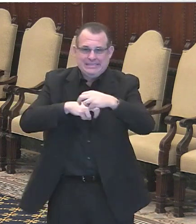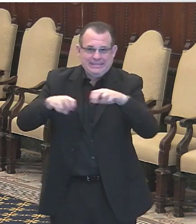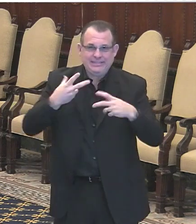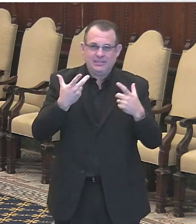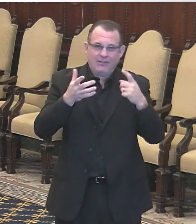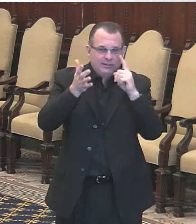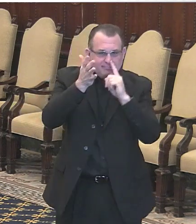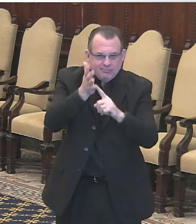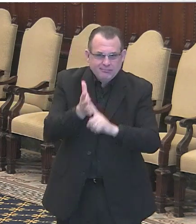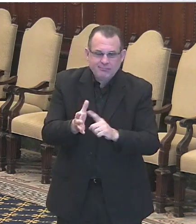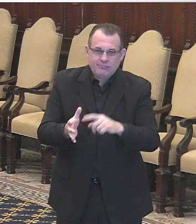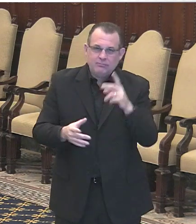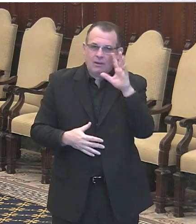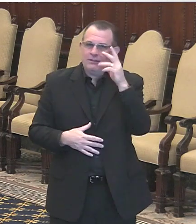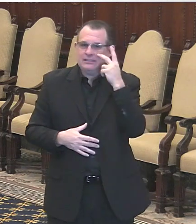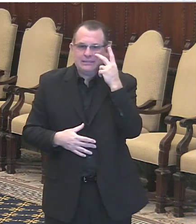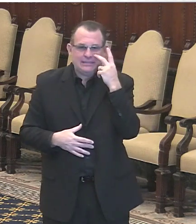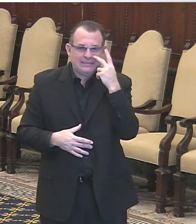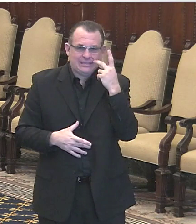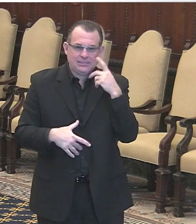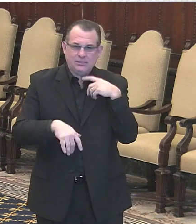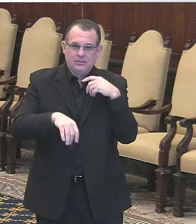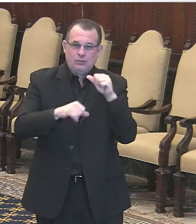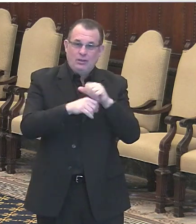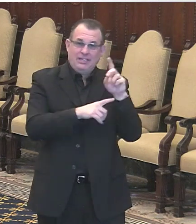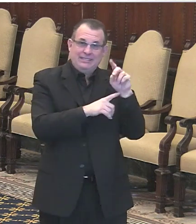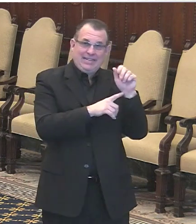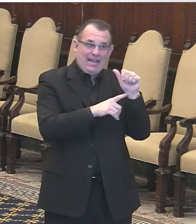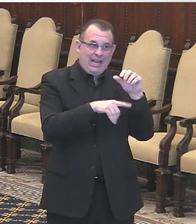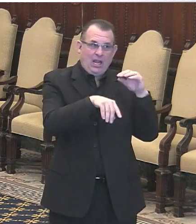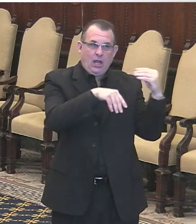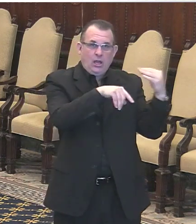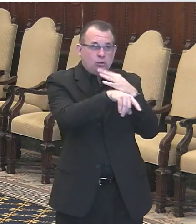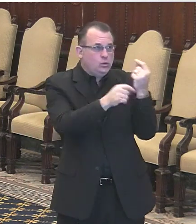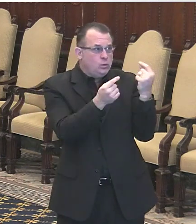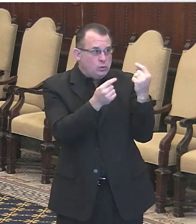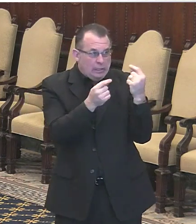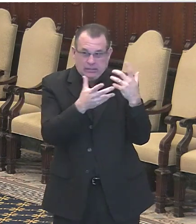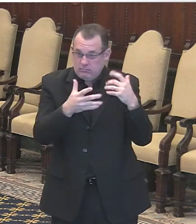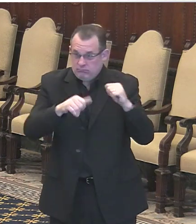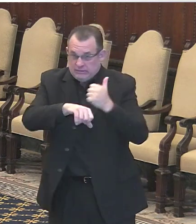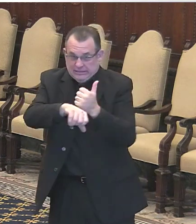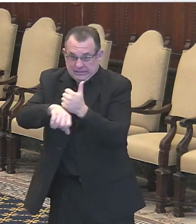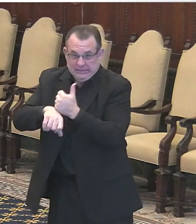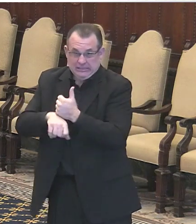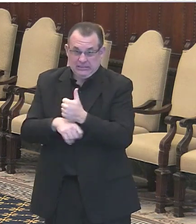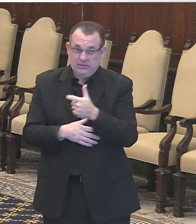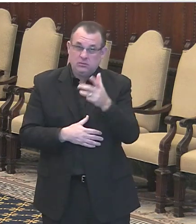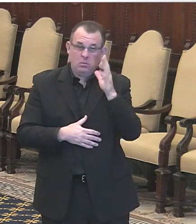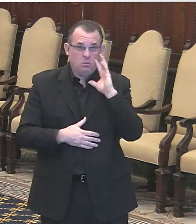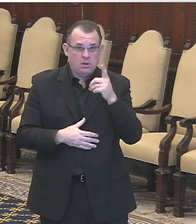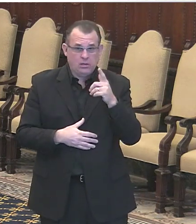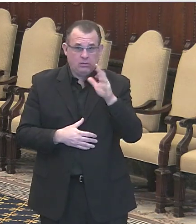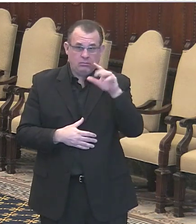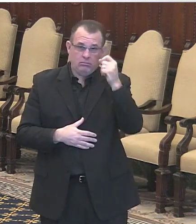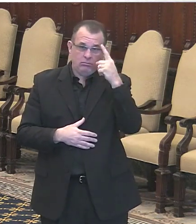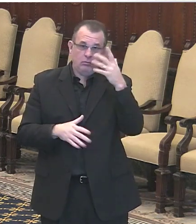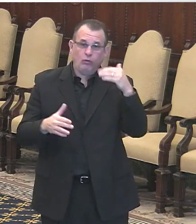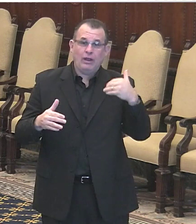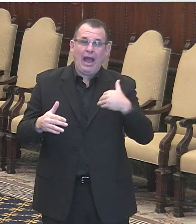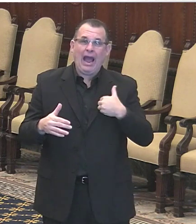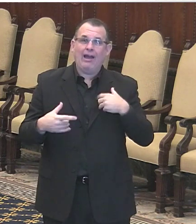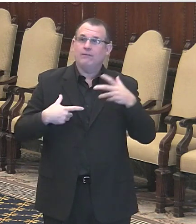out with guidance from data. And we expect to do that, engage members that we have already engaged members of